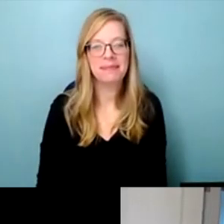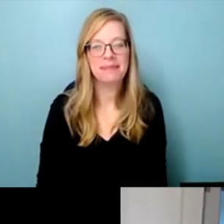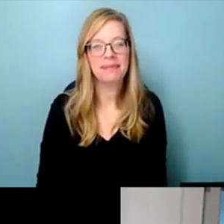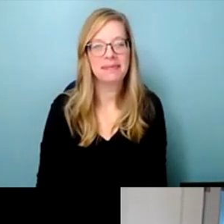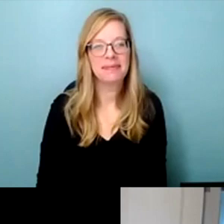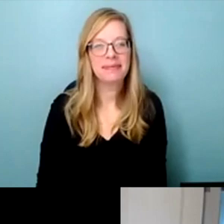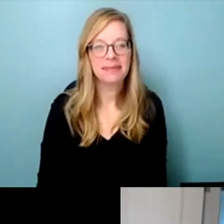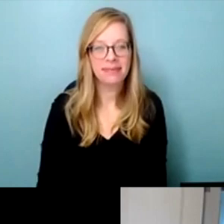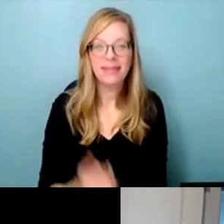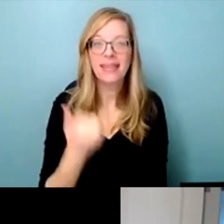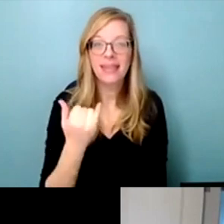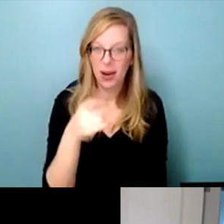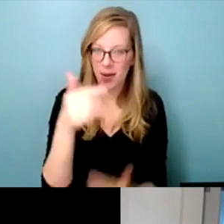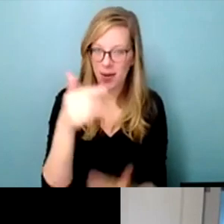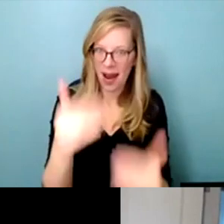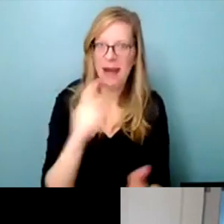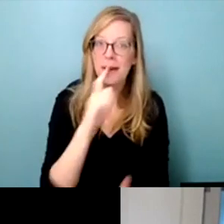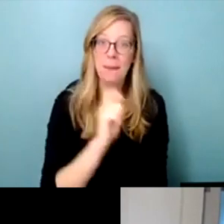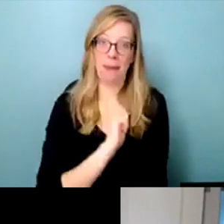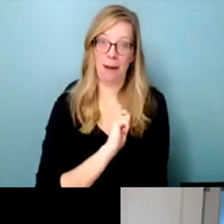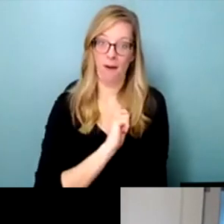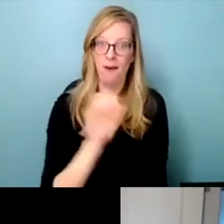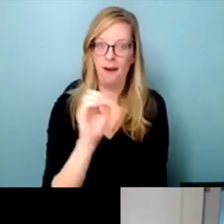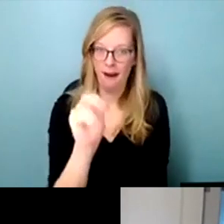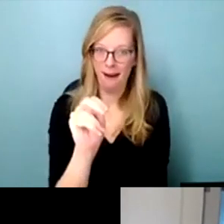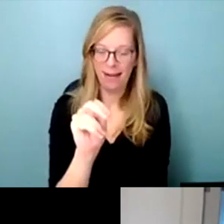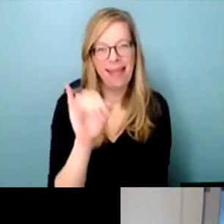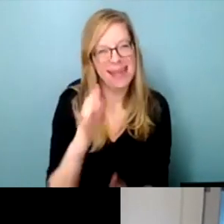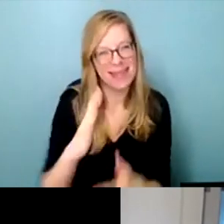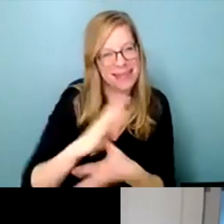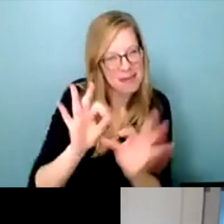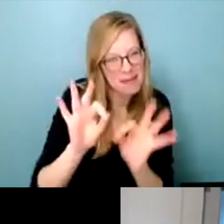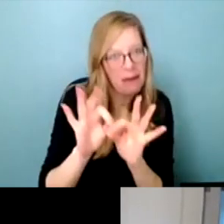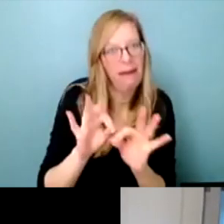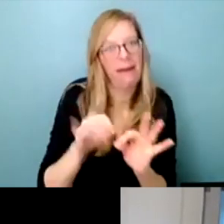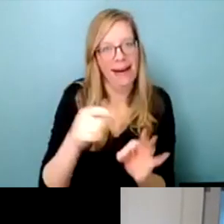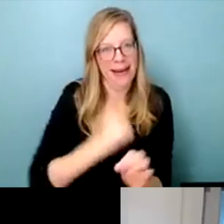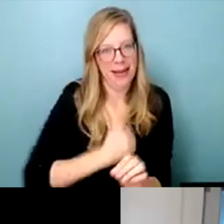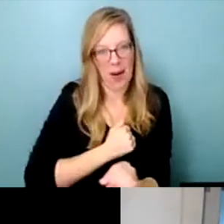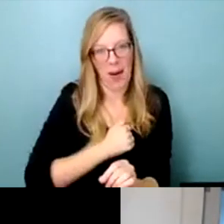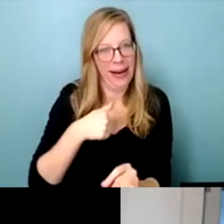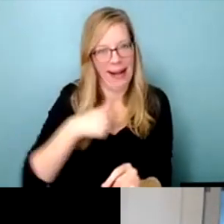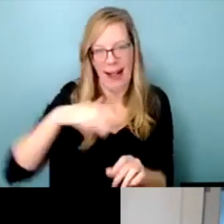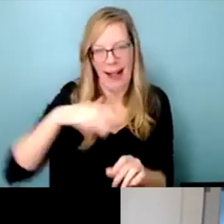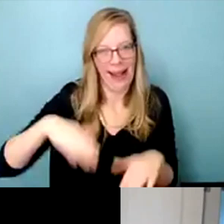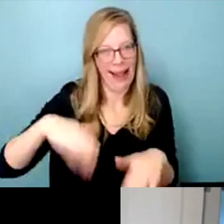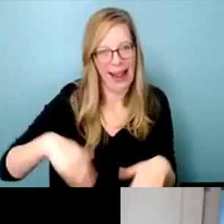And I'll let you unmute it too. That's a key part. Didn't really set you up for success there.